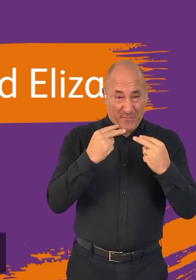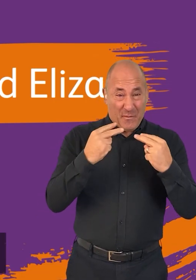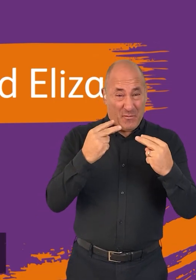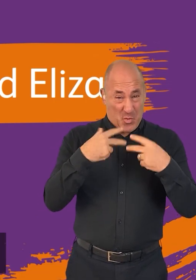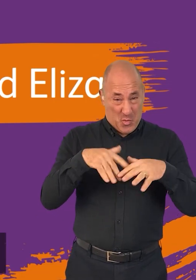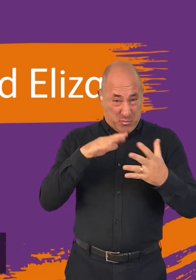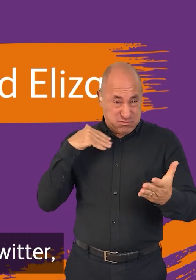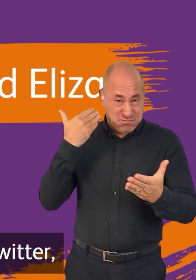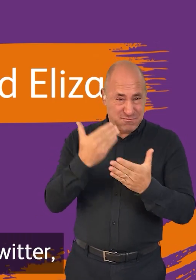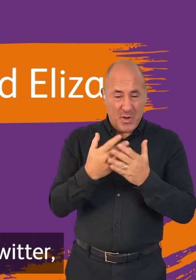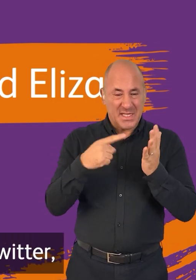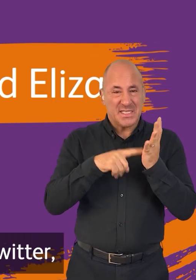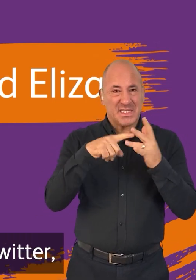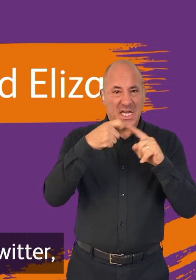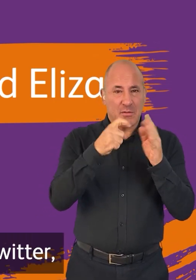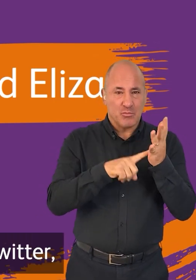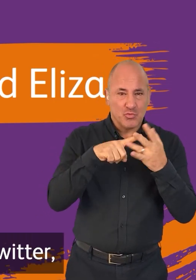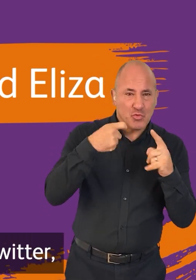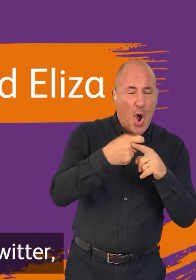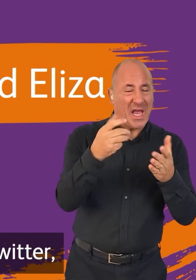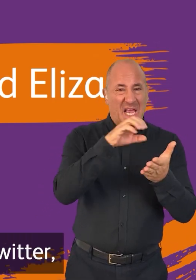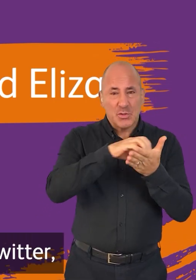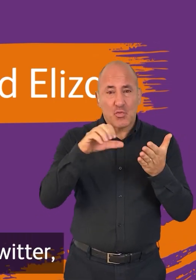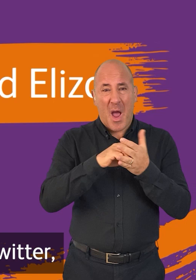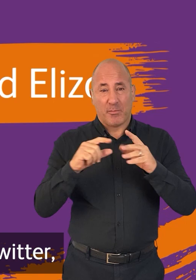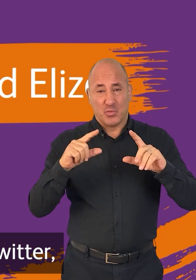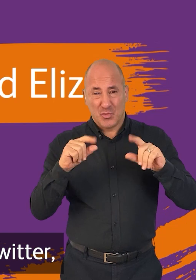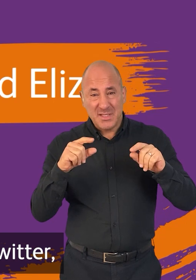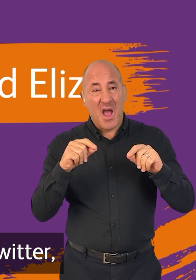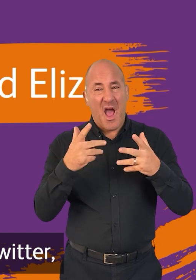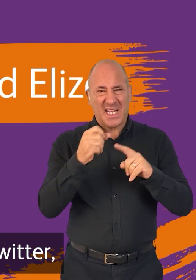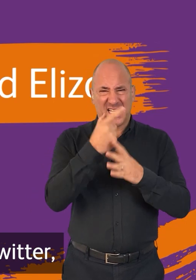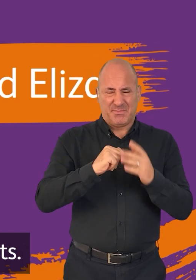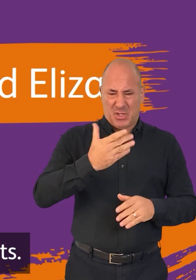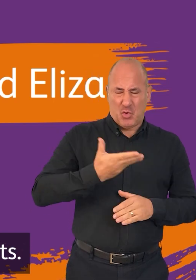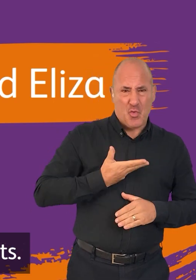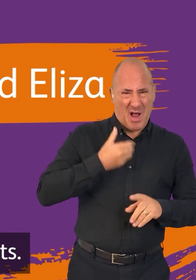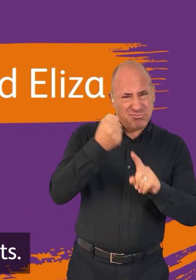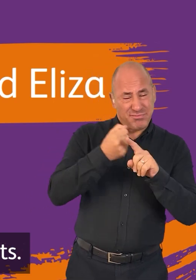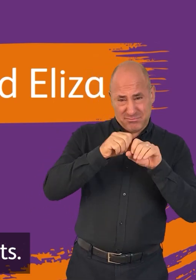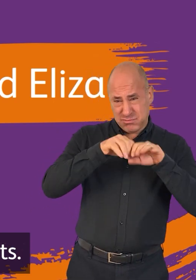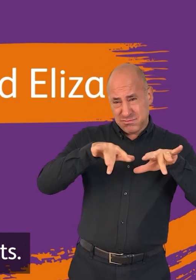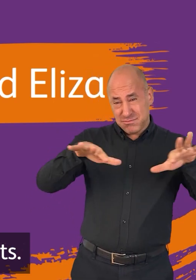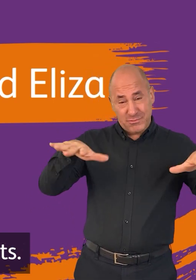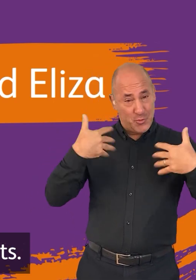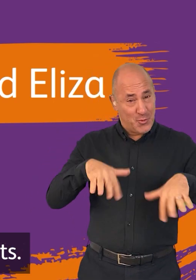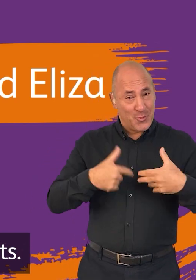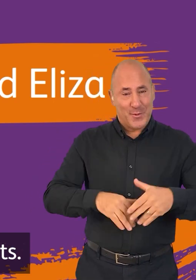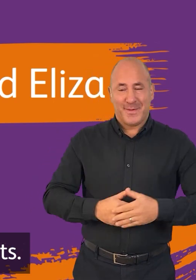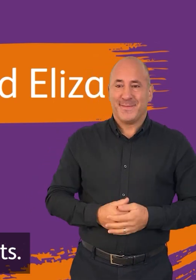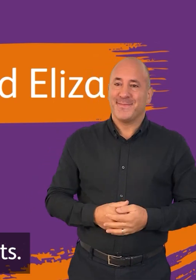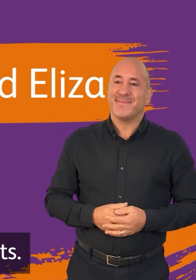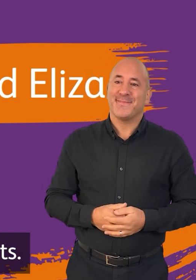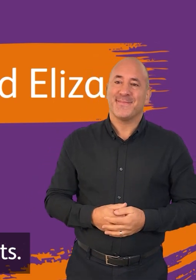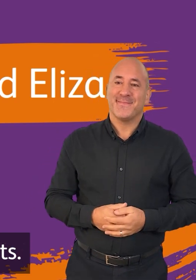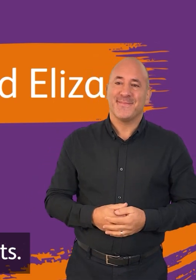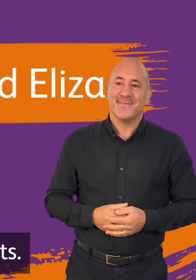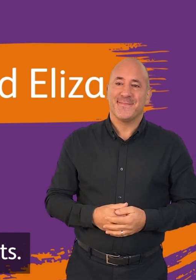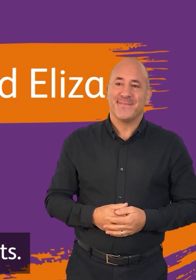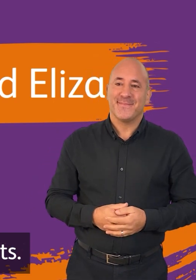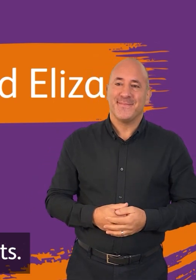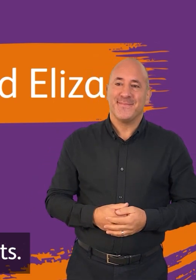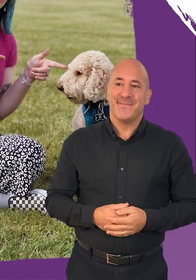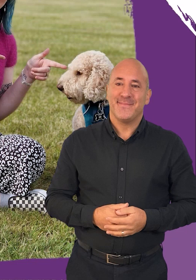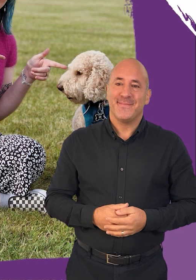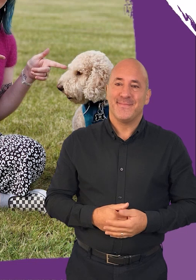up billions of views for their content across TikTok, Instagram and Twitter, spreading a message of disability rights.